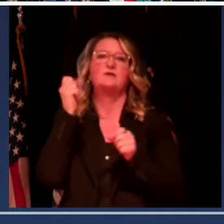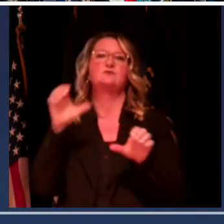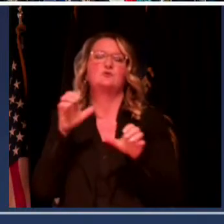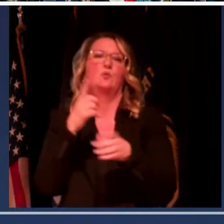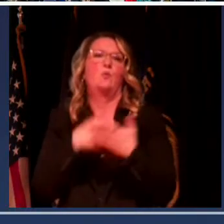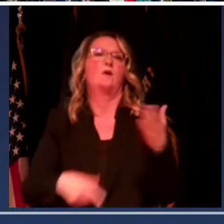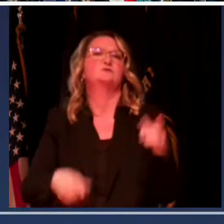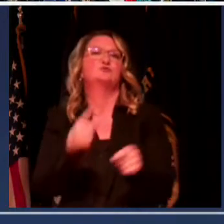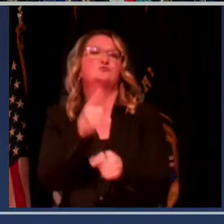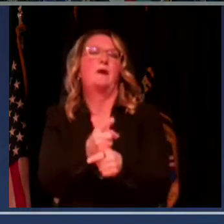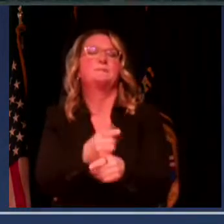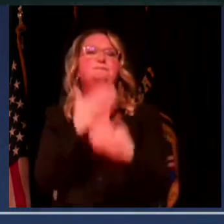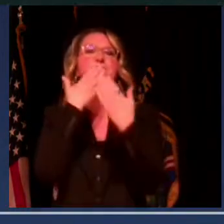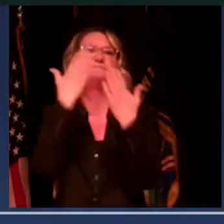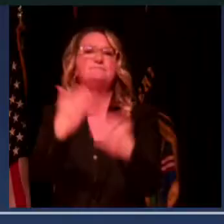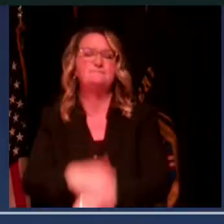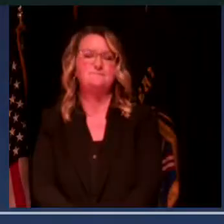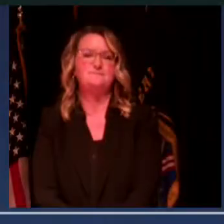is right. Thank you.